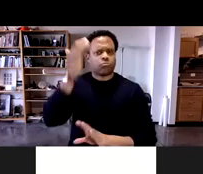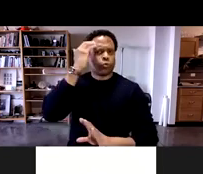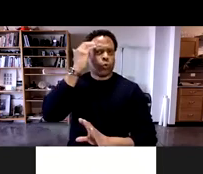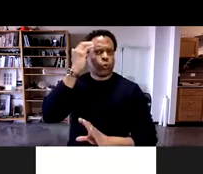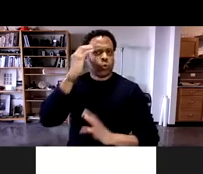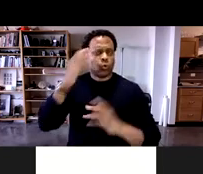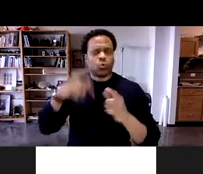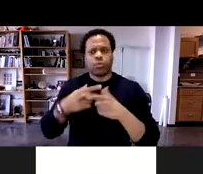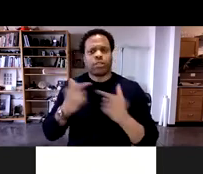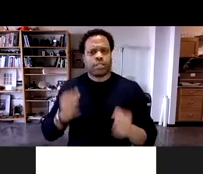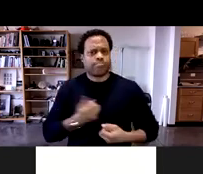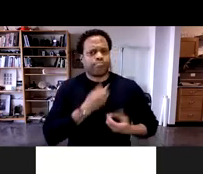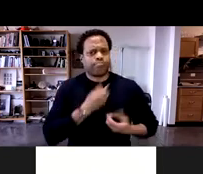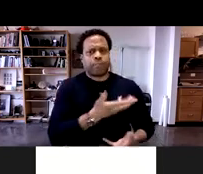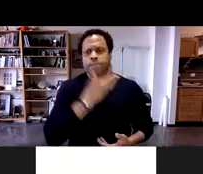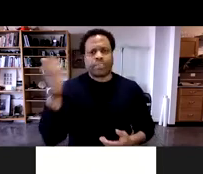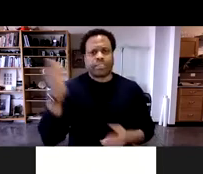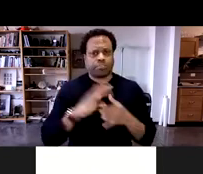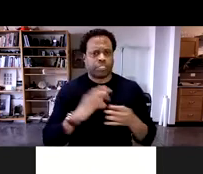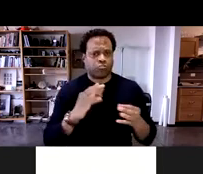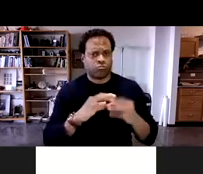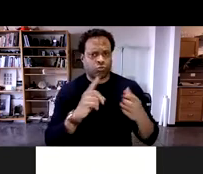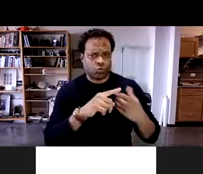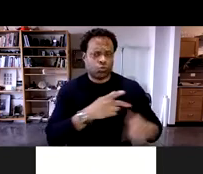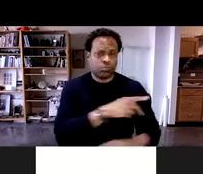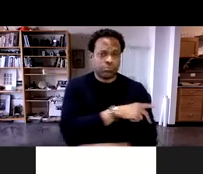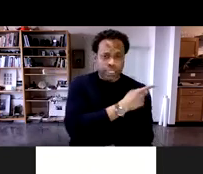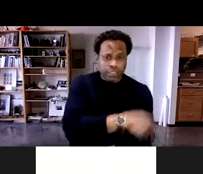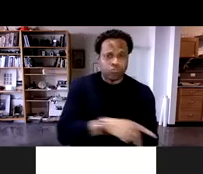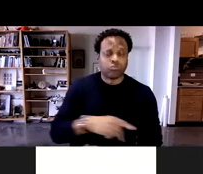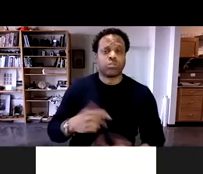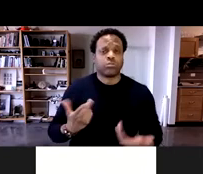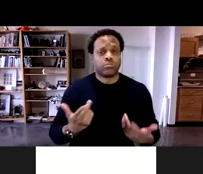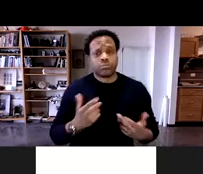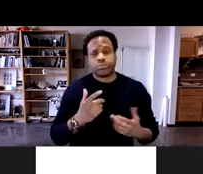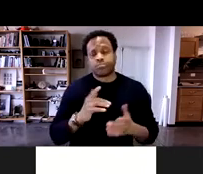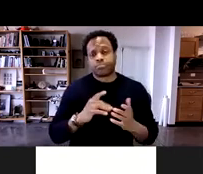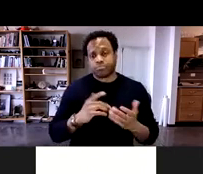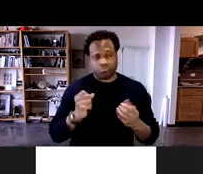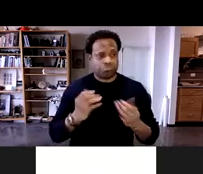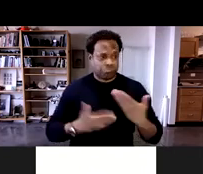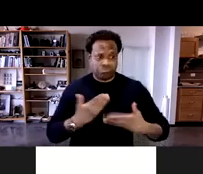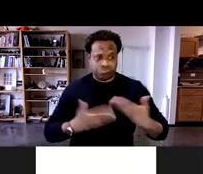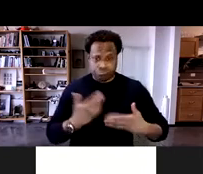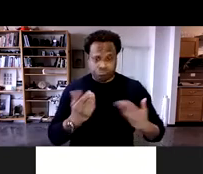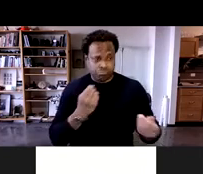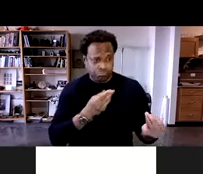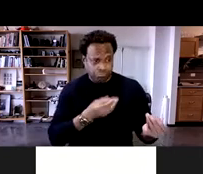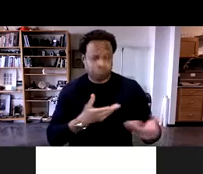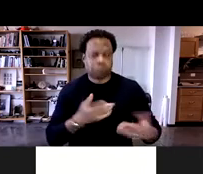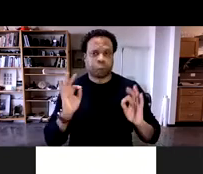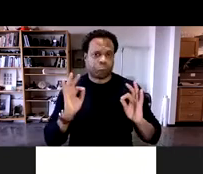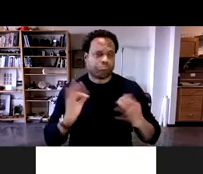business. And like I said, you already have them hired and ready. They know the best way to communicate